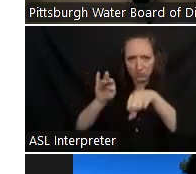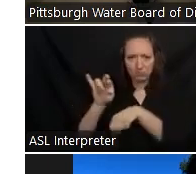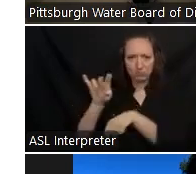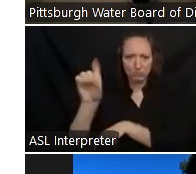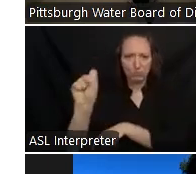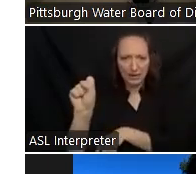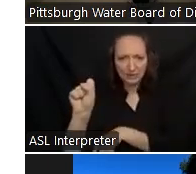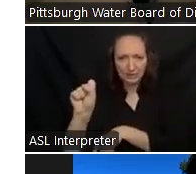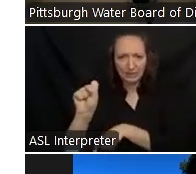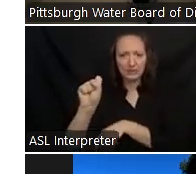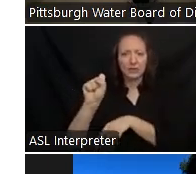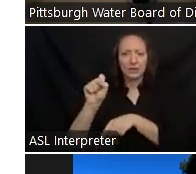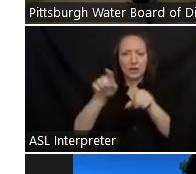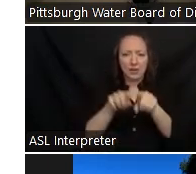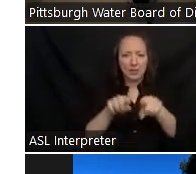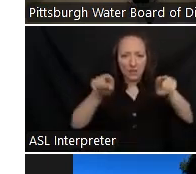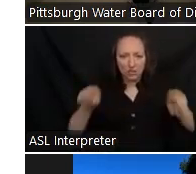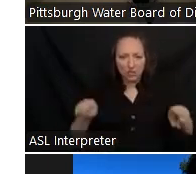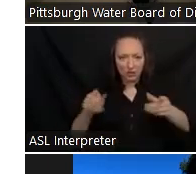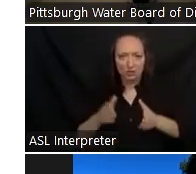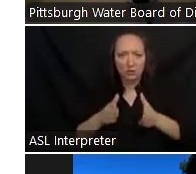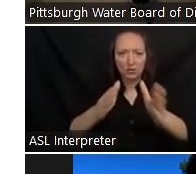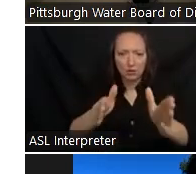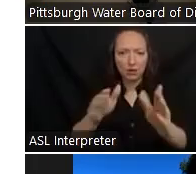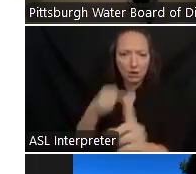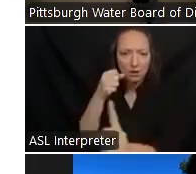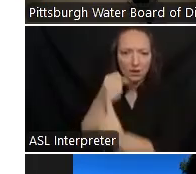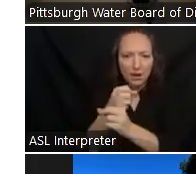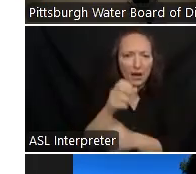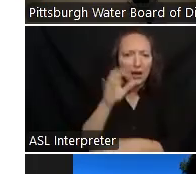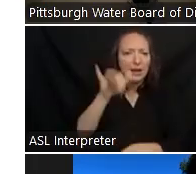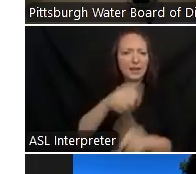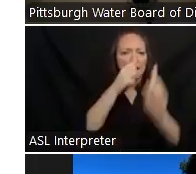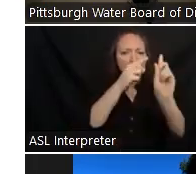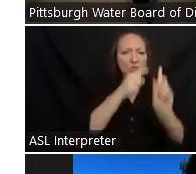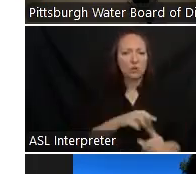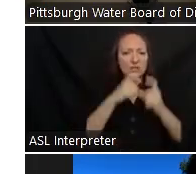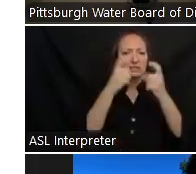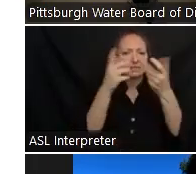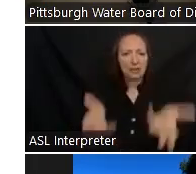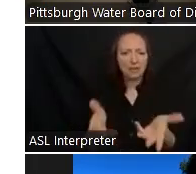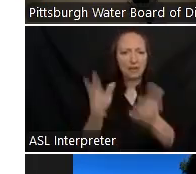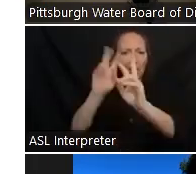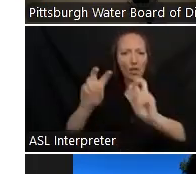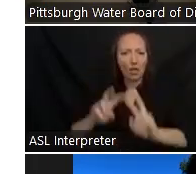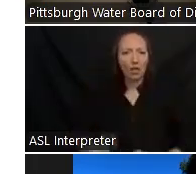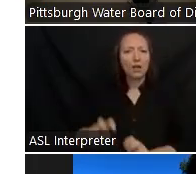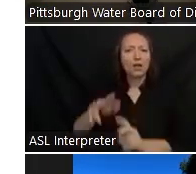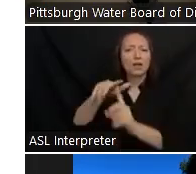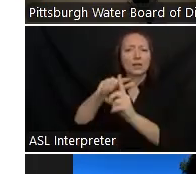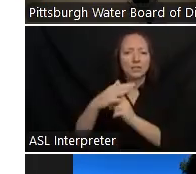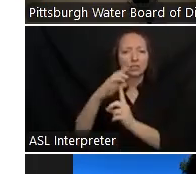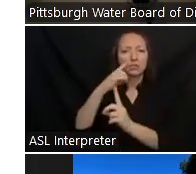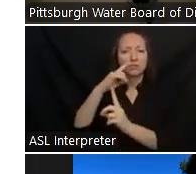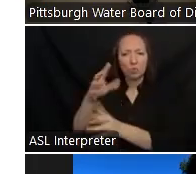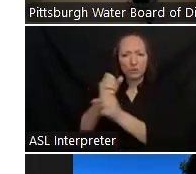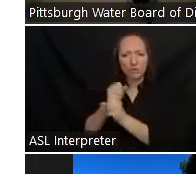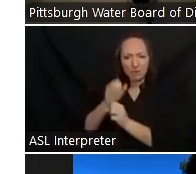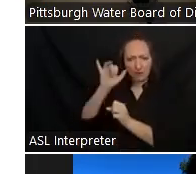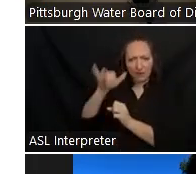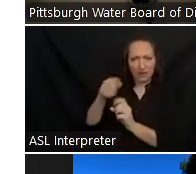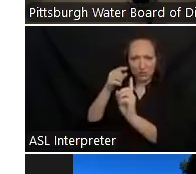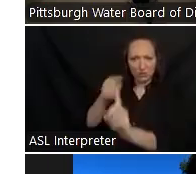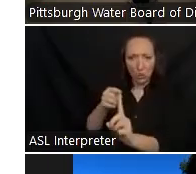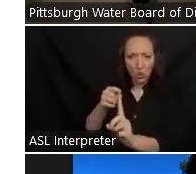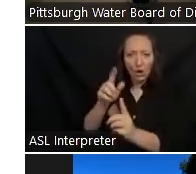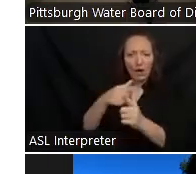receive a score, and then that weighting is applied to calculate a weighted condition score. And then on the right, the criteria for consequence